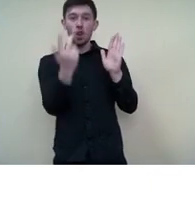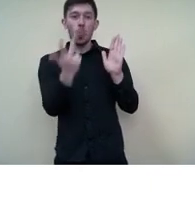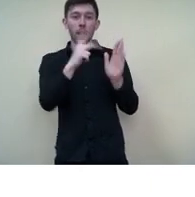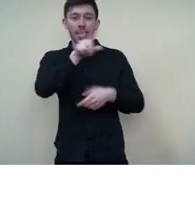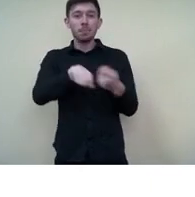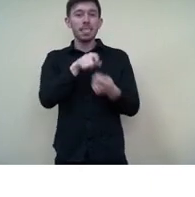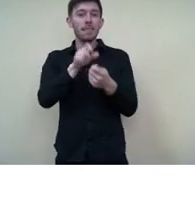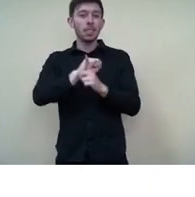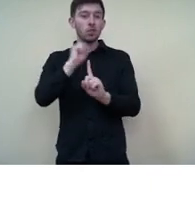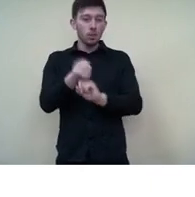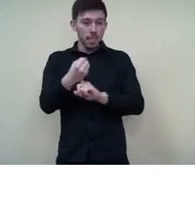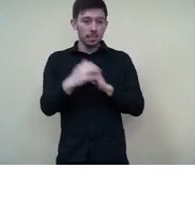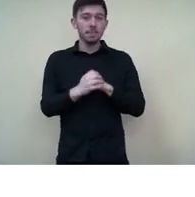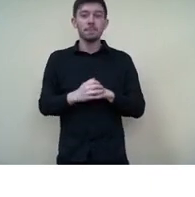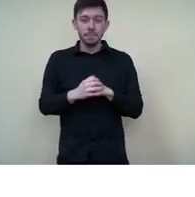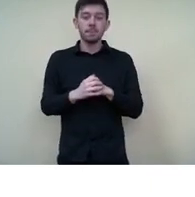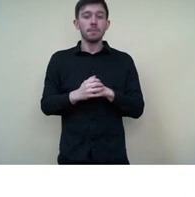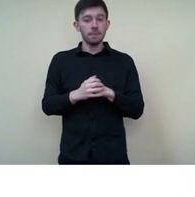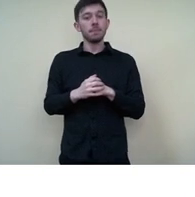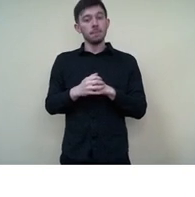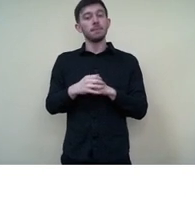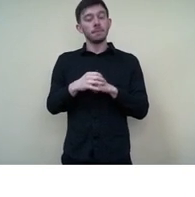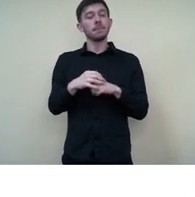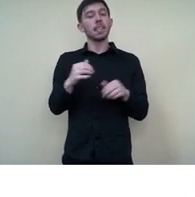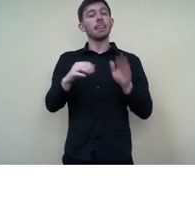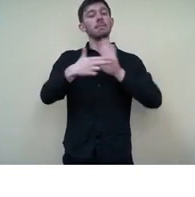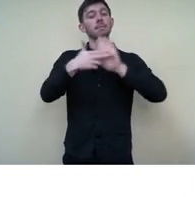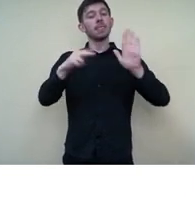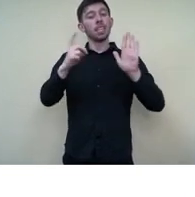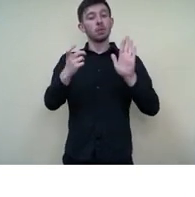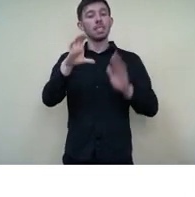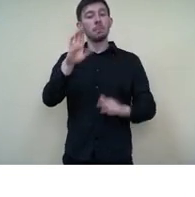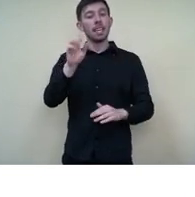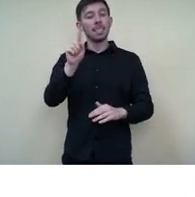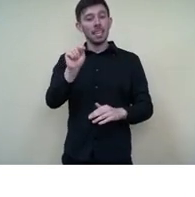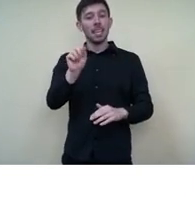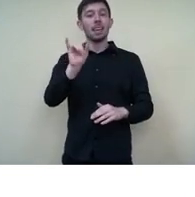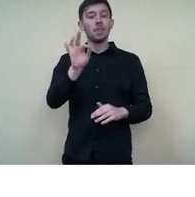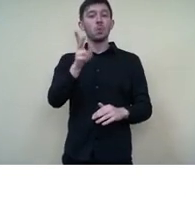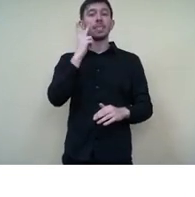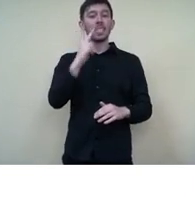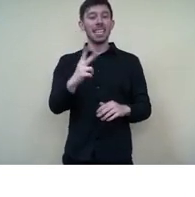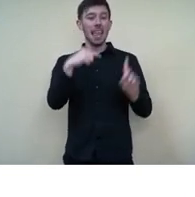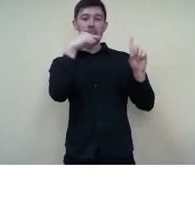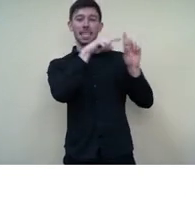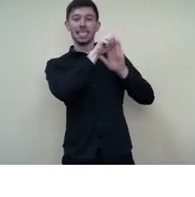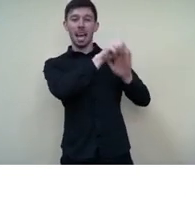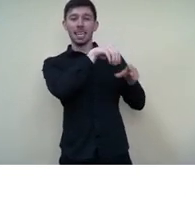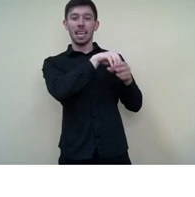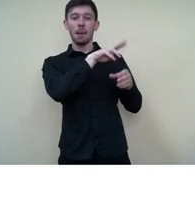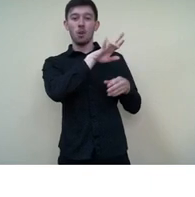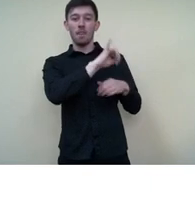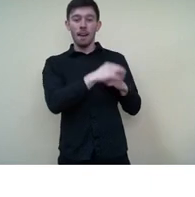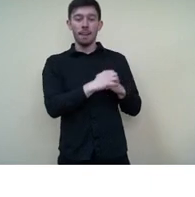specific circumstances. So it's classified or diagnosed as CVST when we see these hallmark signs in the MRI. The first is